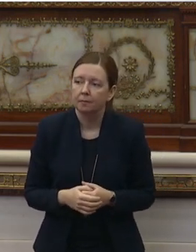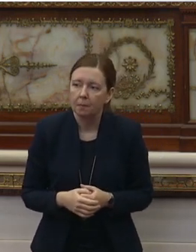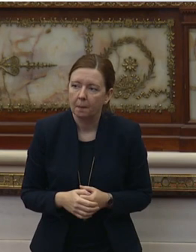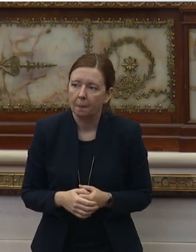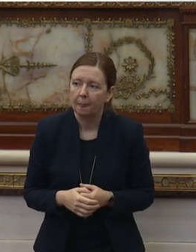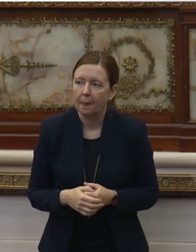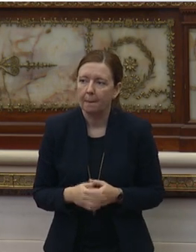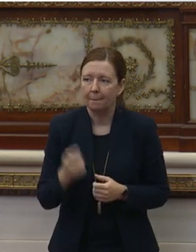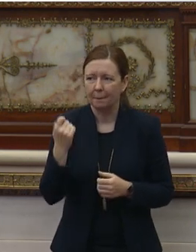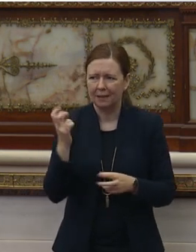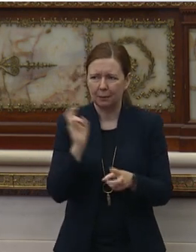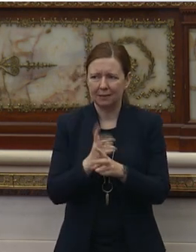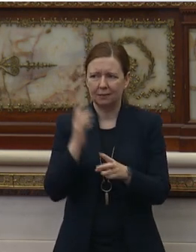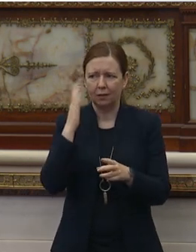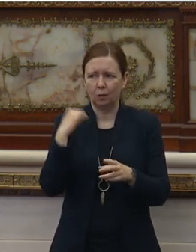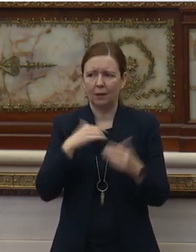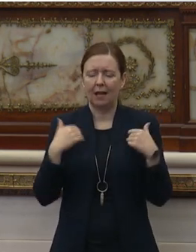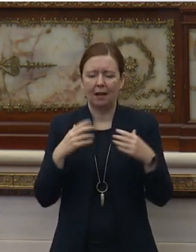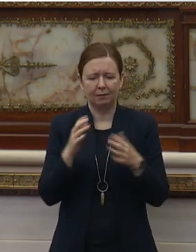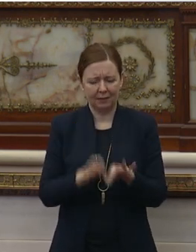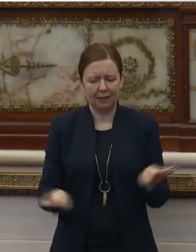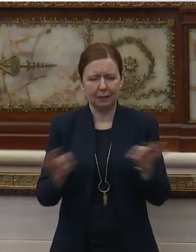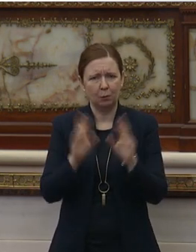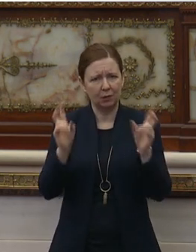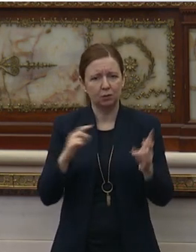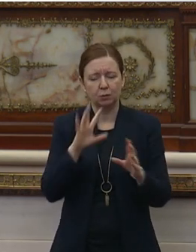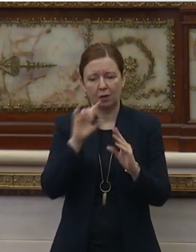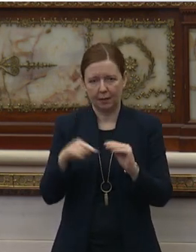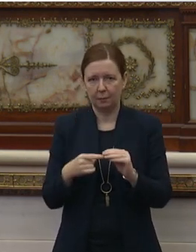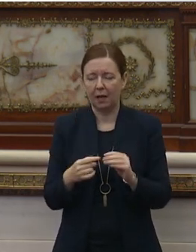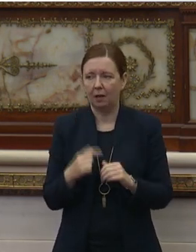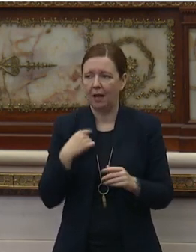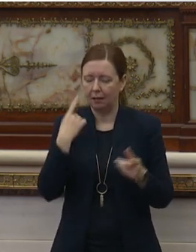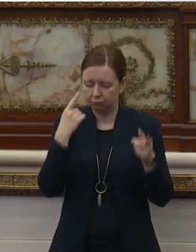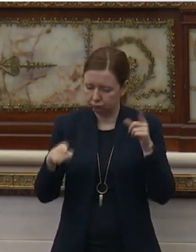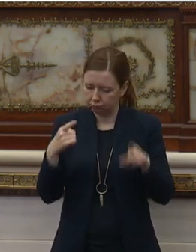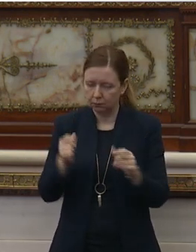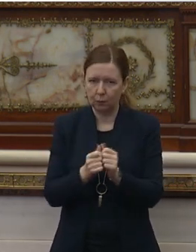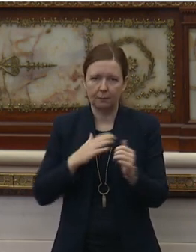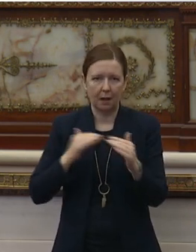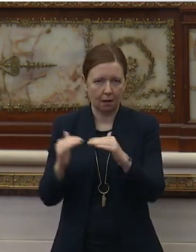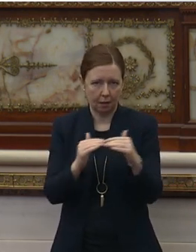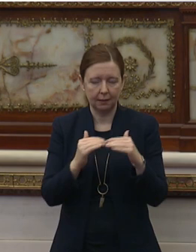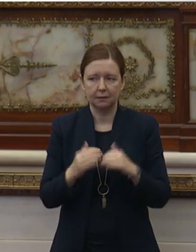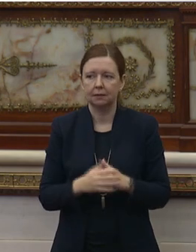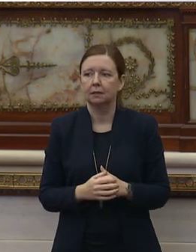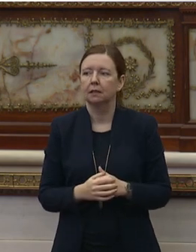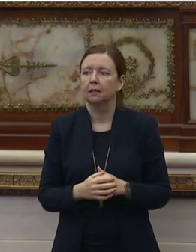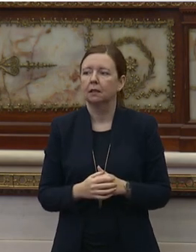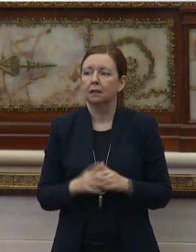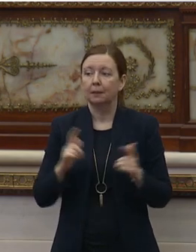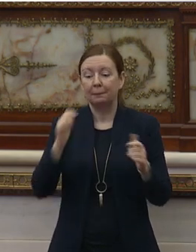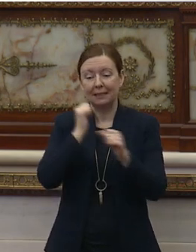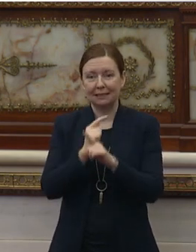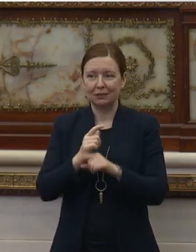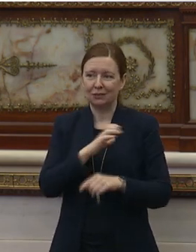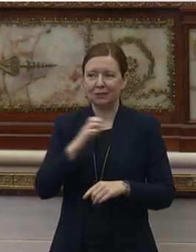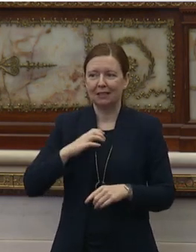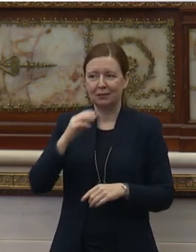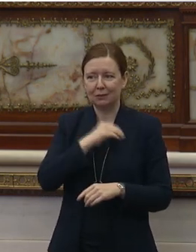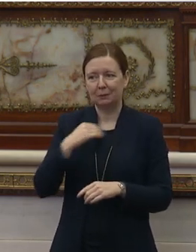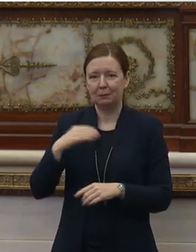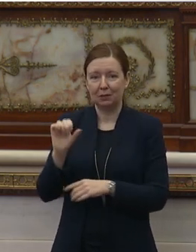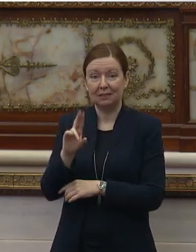It's a little difficult. I know we have some important issues that we're talking about. I agree with my colleague and big sister, Councilmember Sanchez.